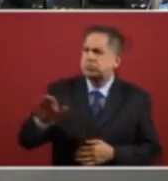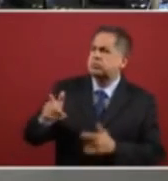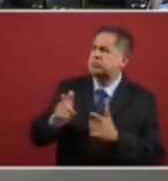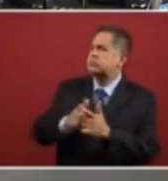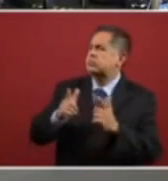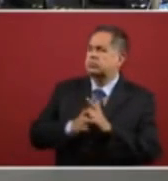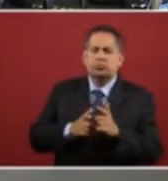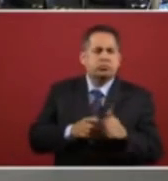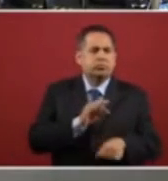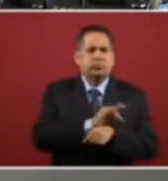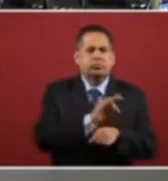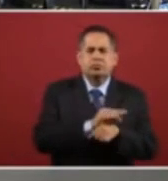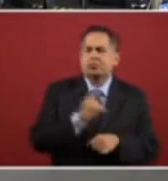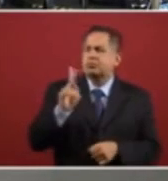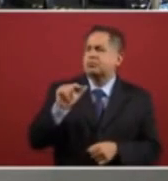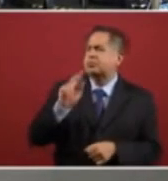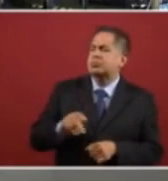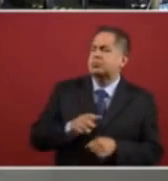unless you have the